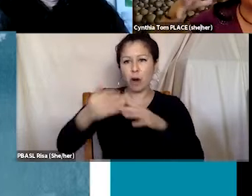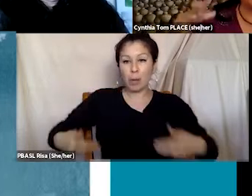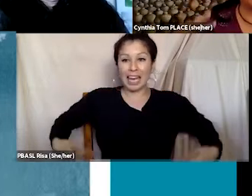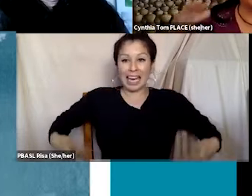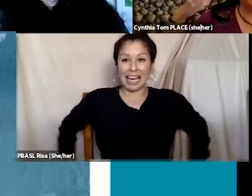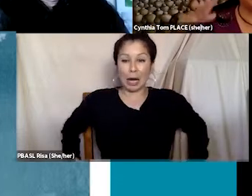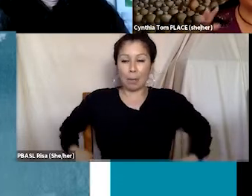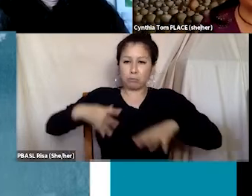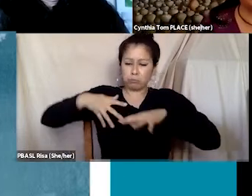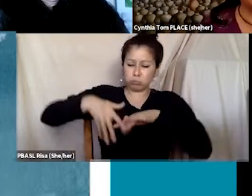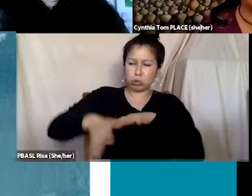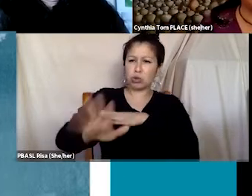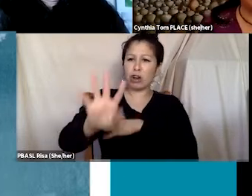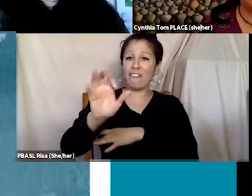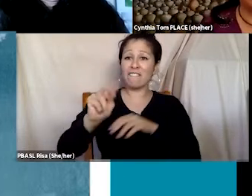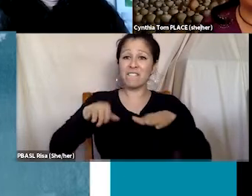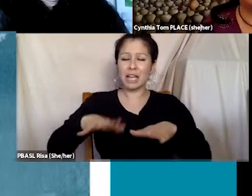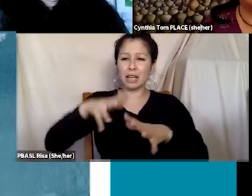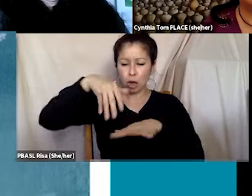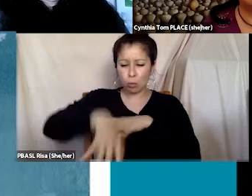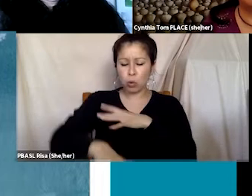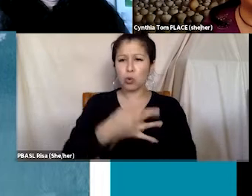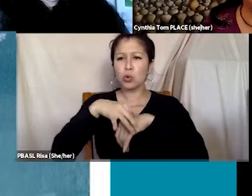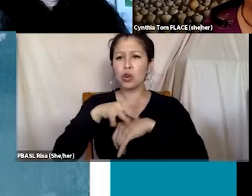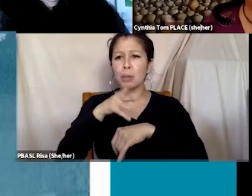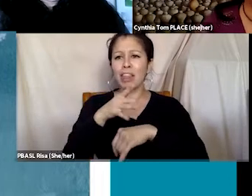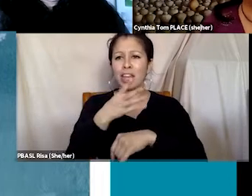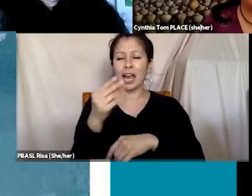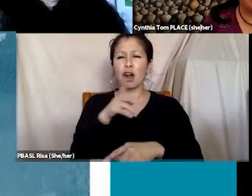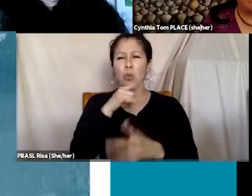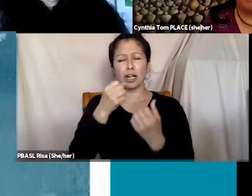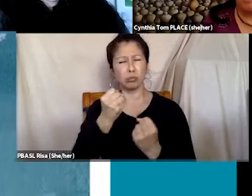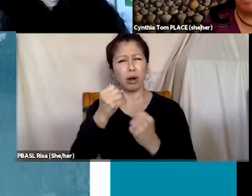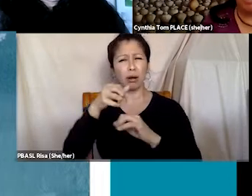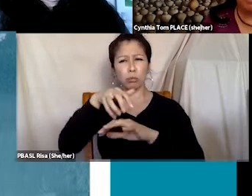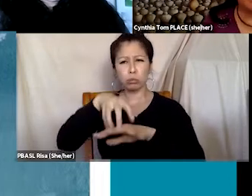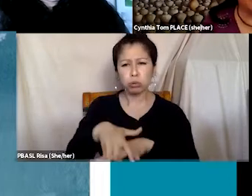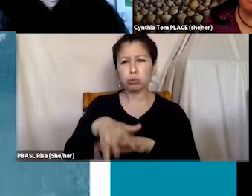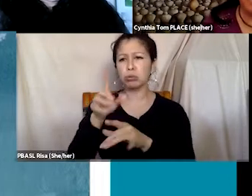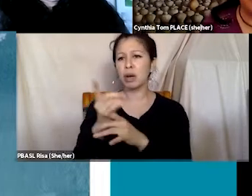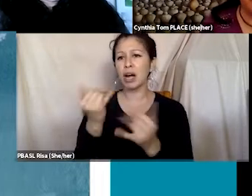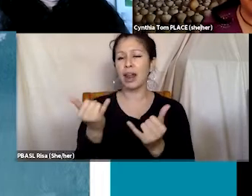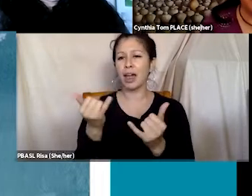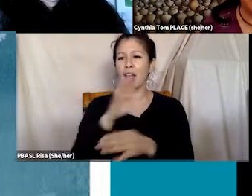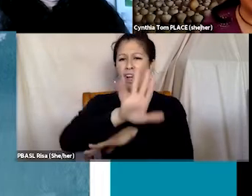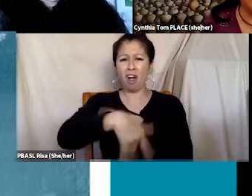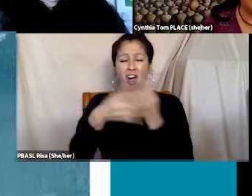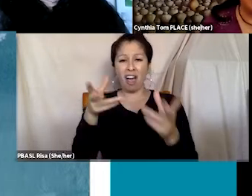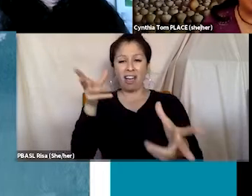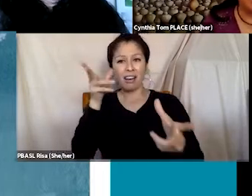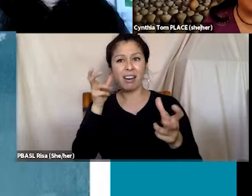down through your feet, going in with Mother Earth to really ground you right now with all this